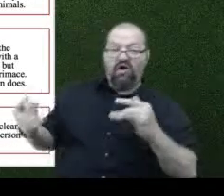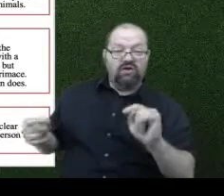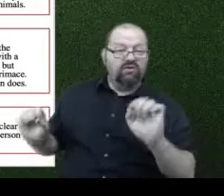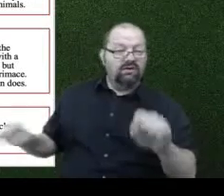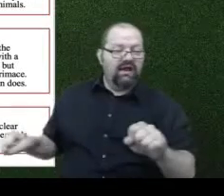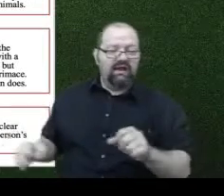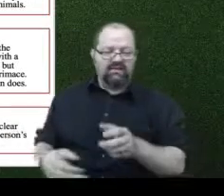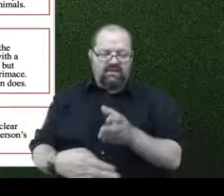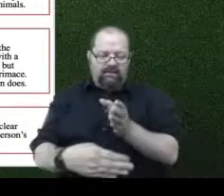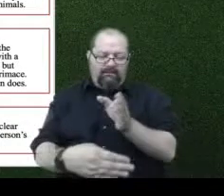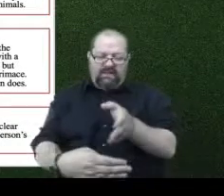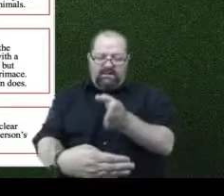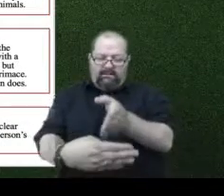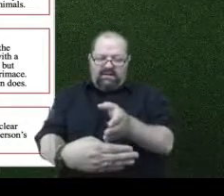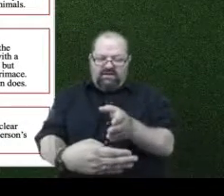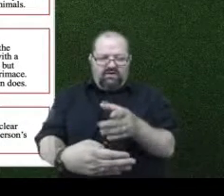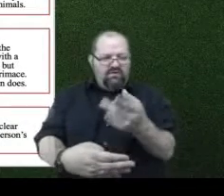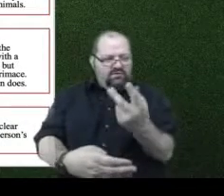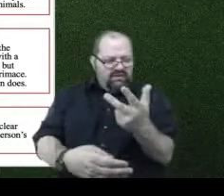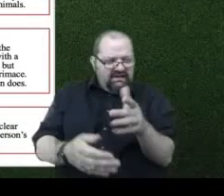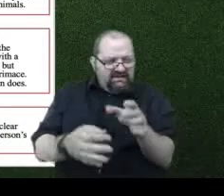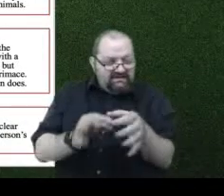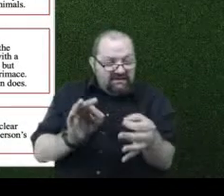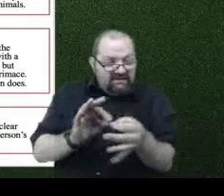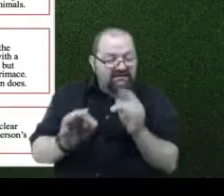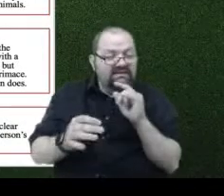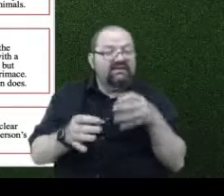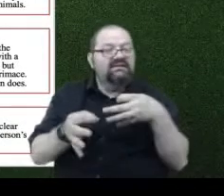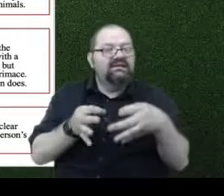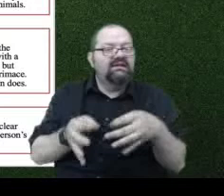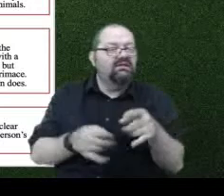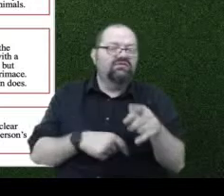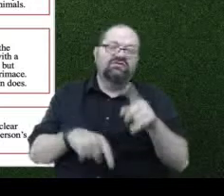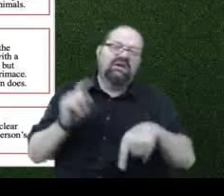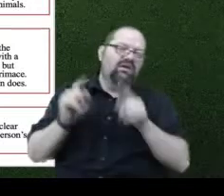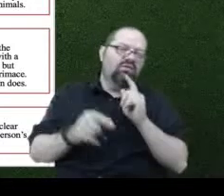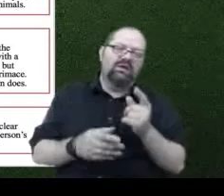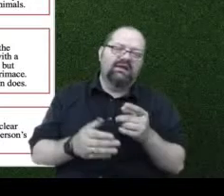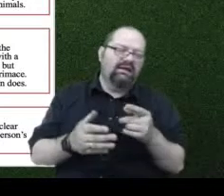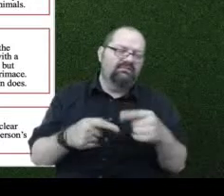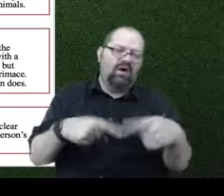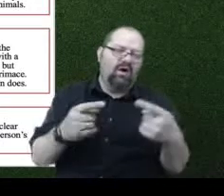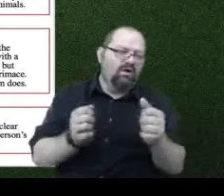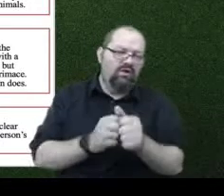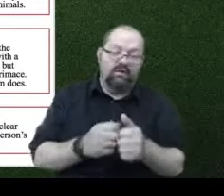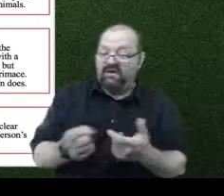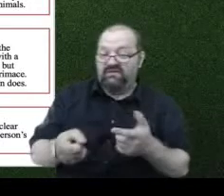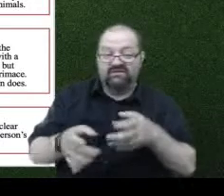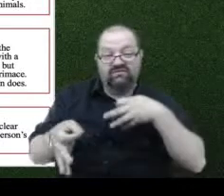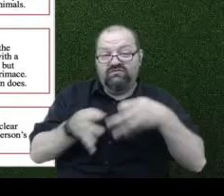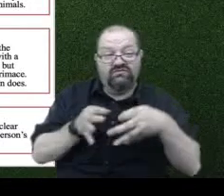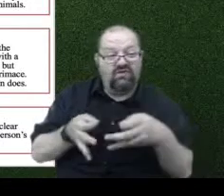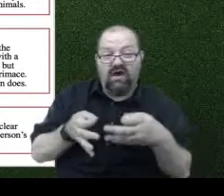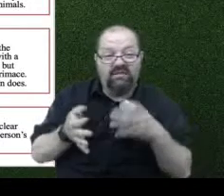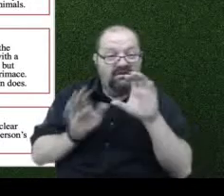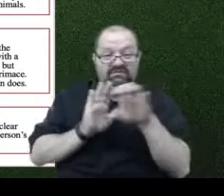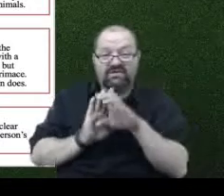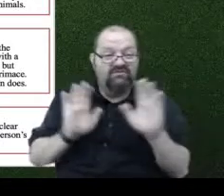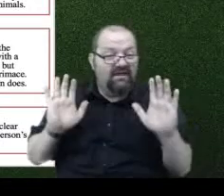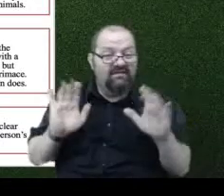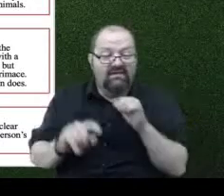three sentences, the evidence, are details that you can't really argue against. They're just describing the images and the